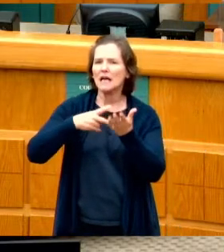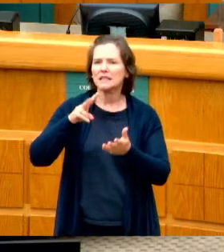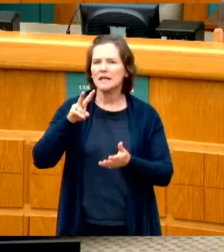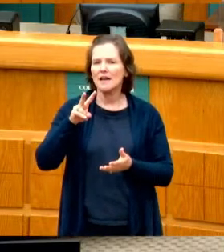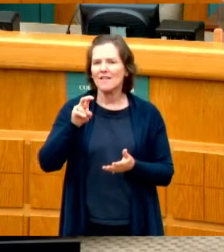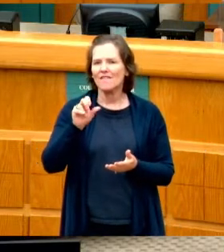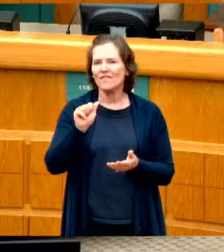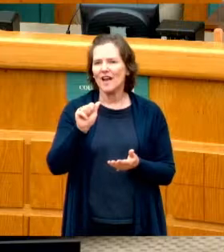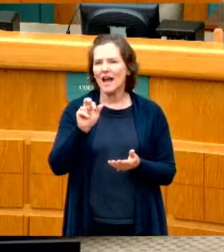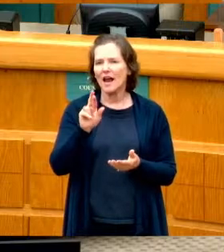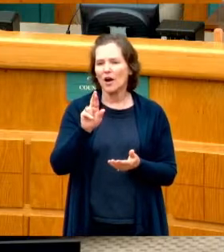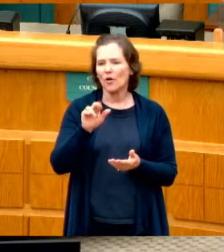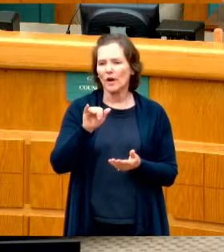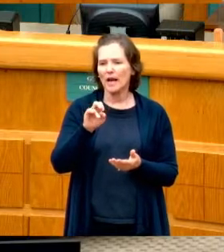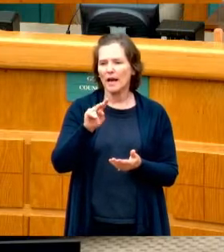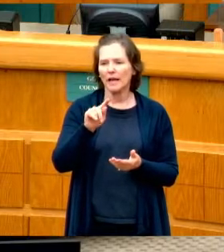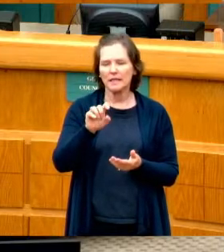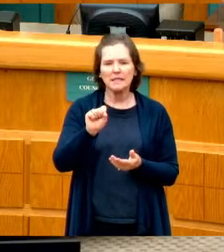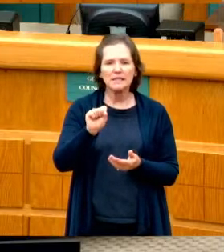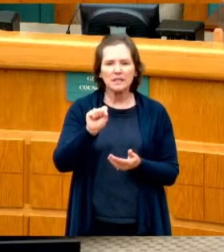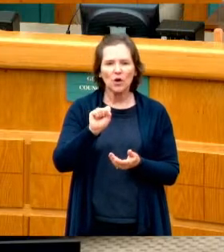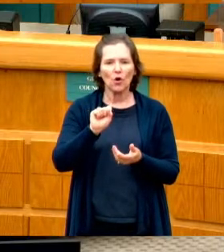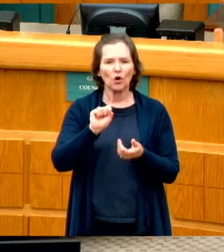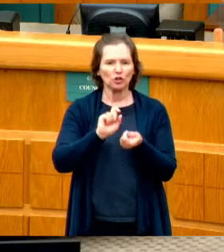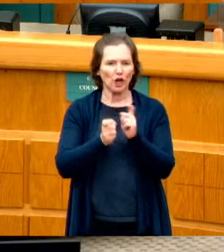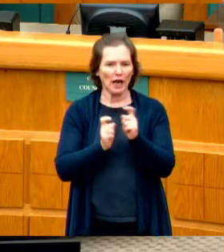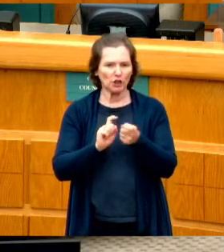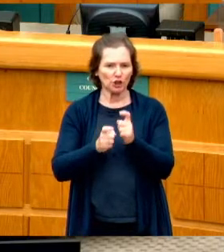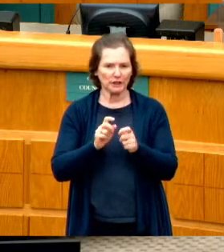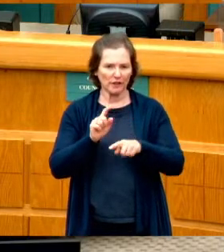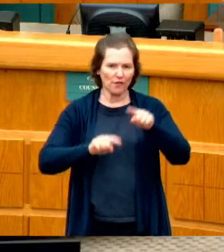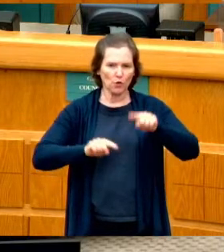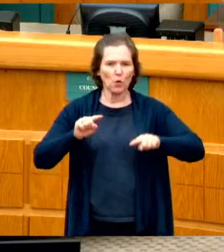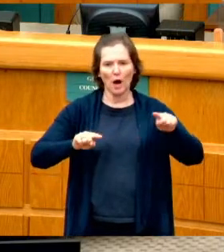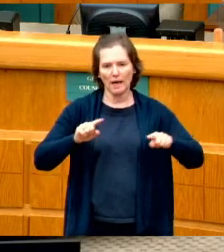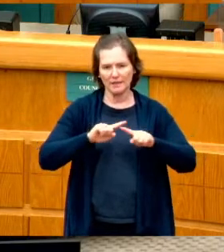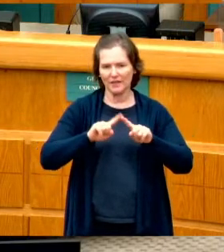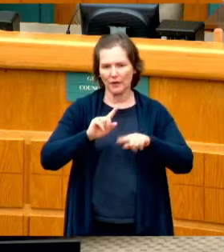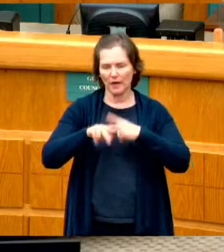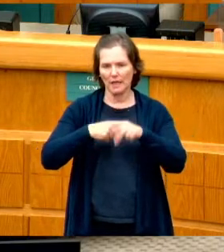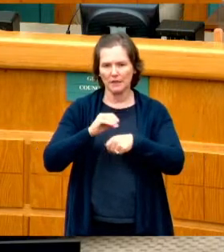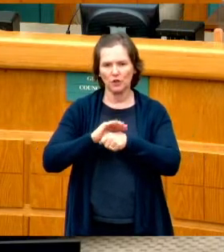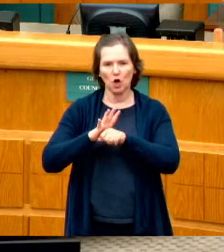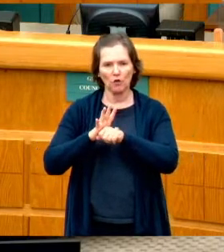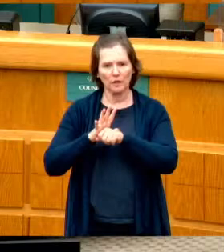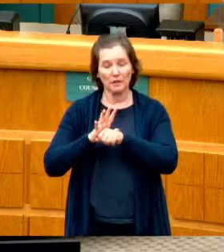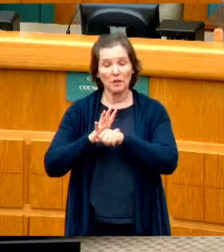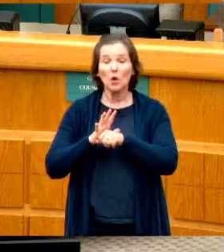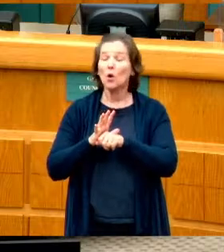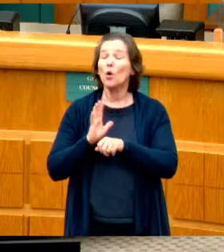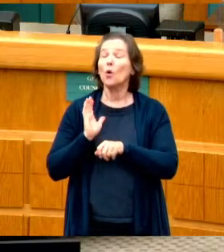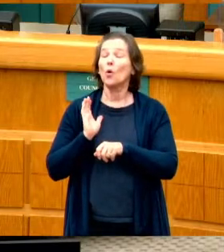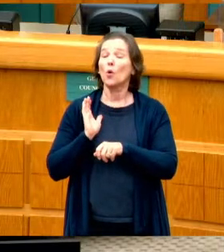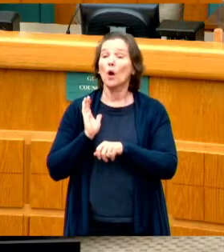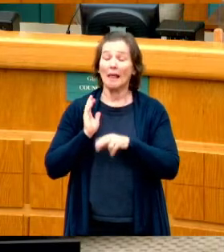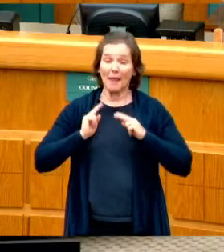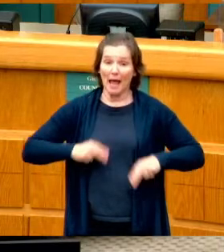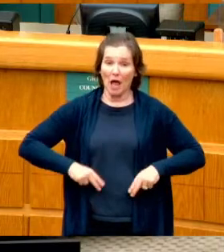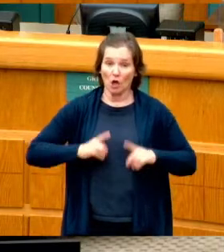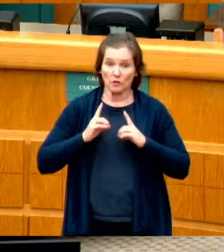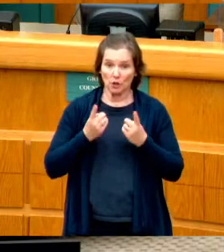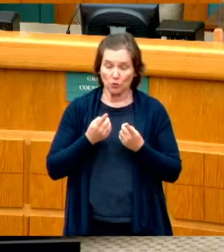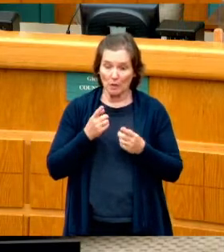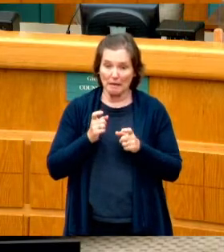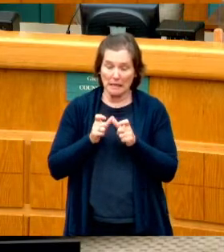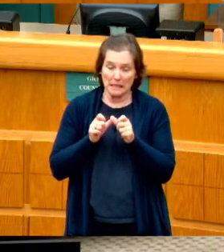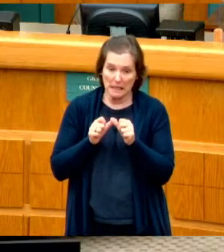to distribute vaccine with a sense of urgency. And the most important reason why the Health District and the rest of the world continues to